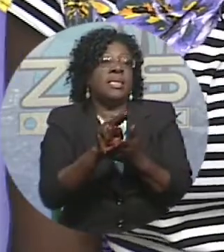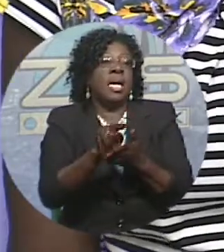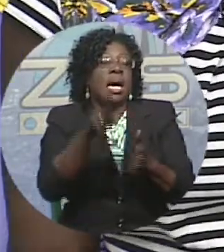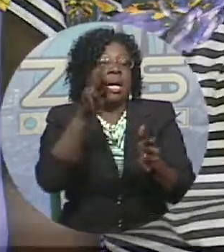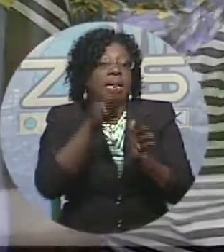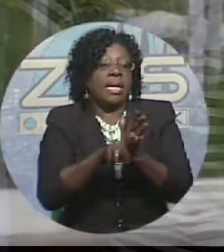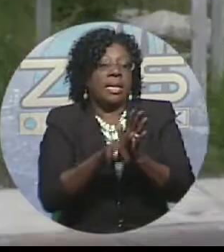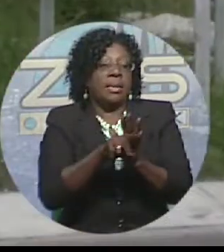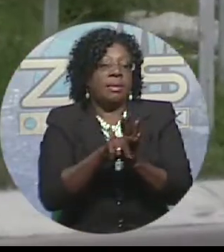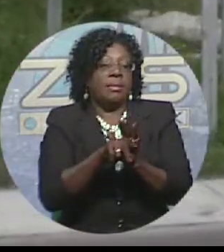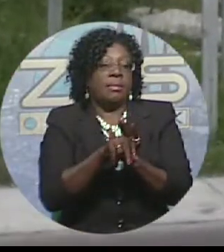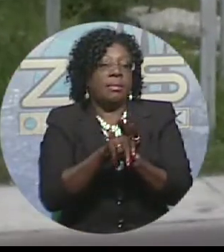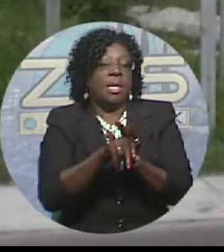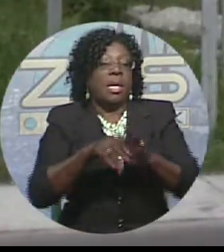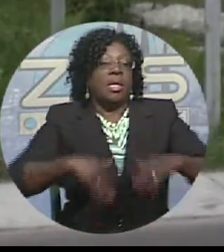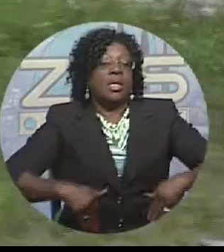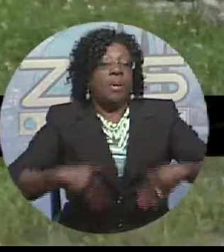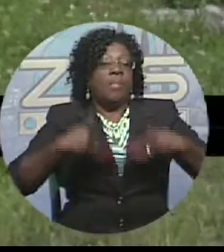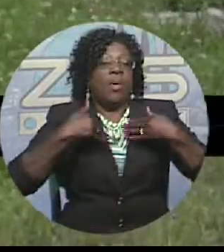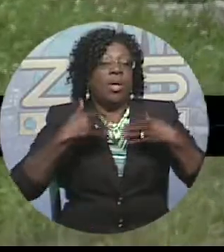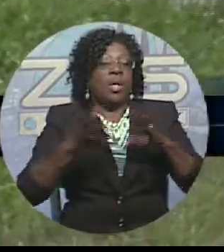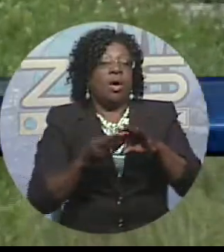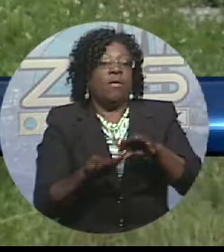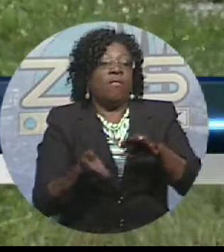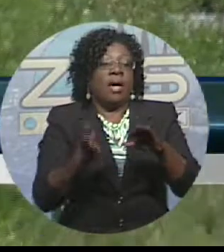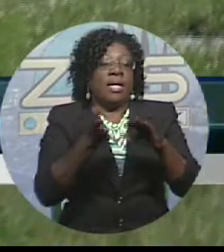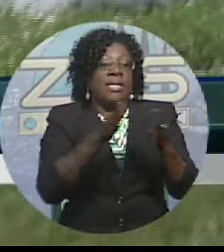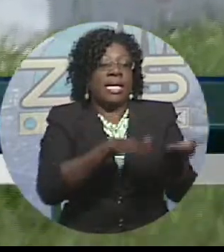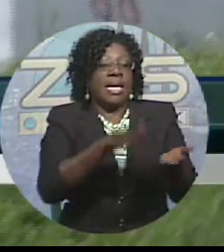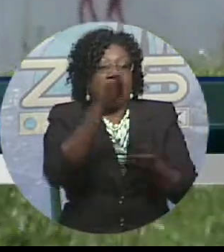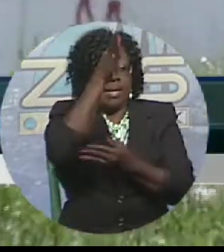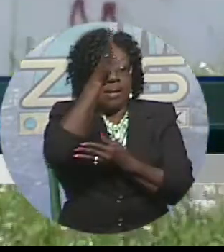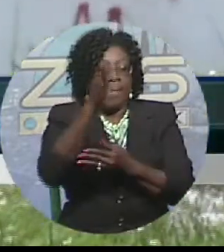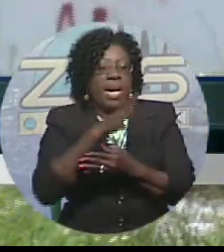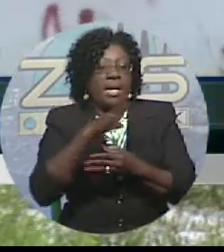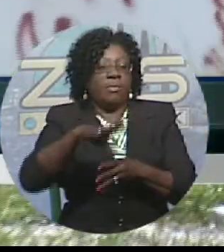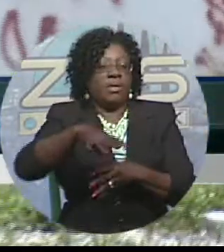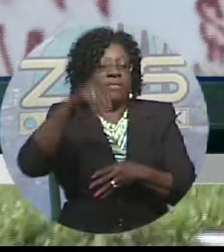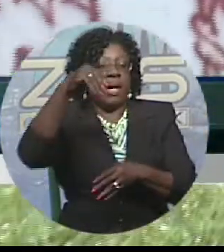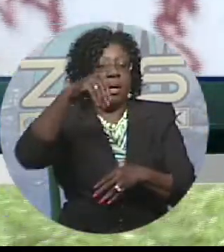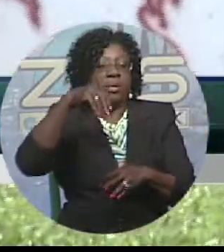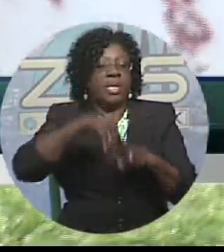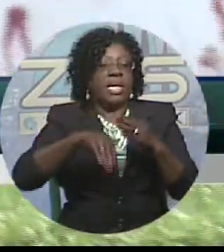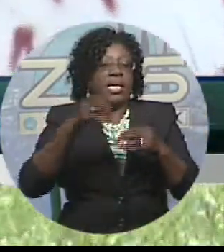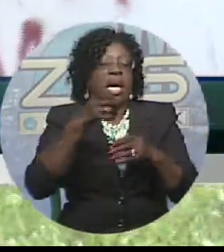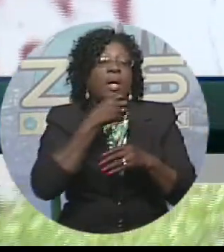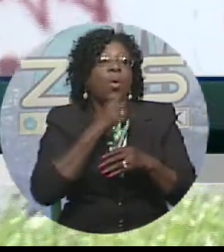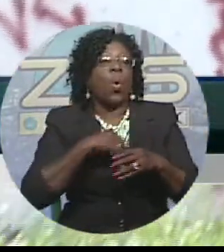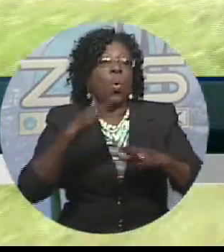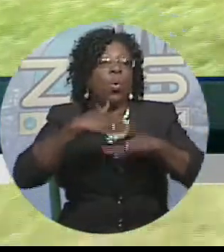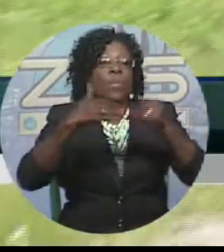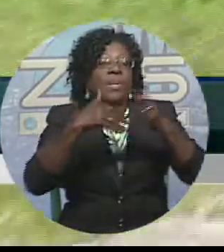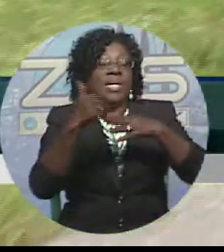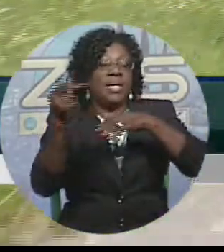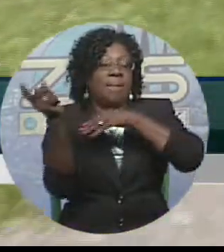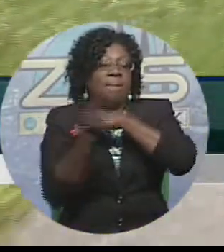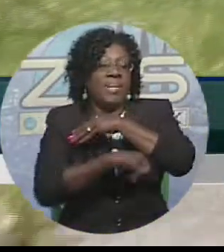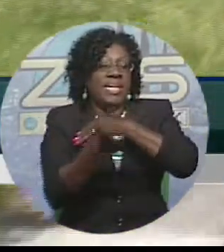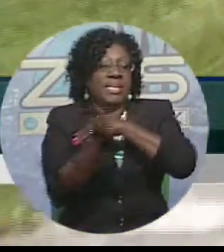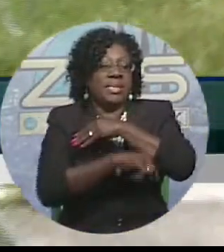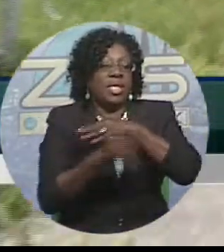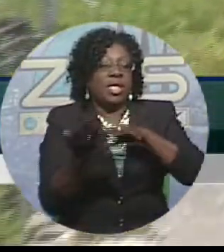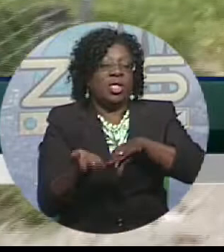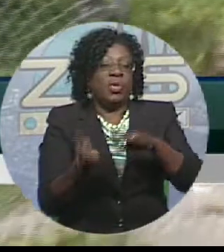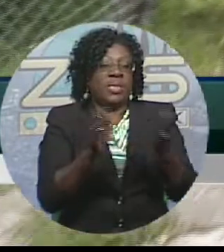homicide. The body of a man believed to be a vagrant was discovered beaten to death in an abandoned two-story